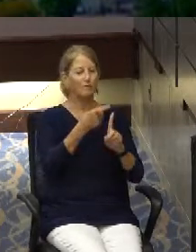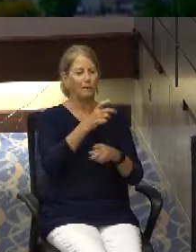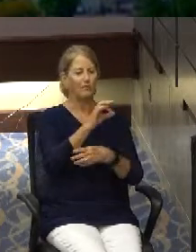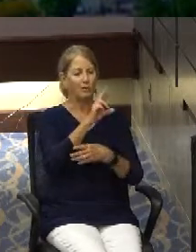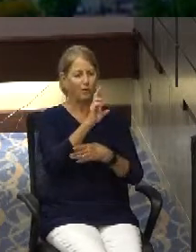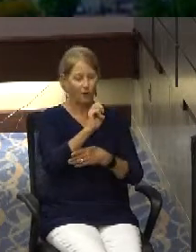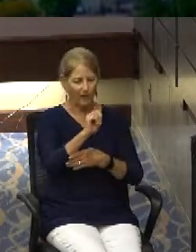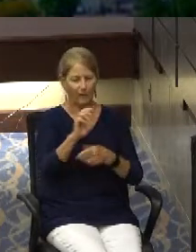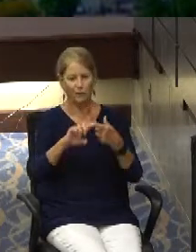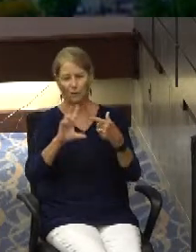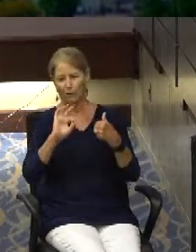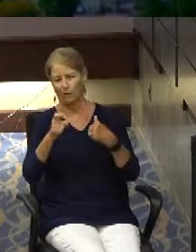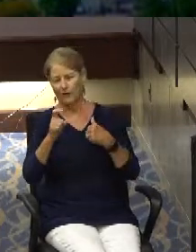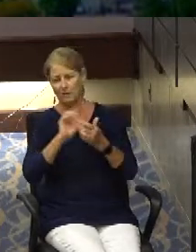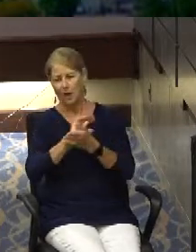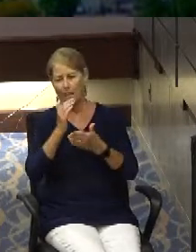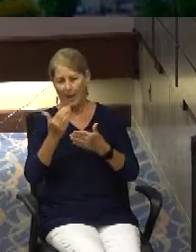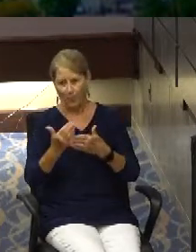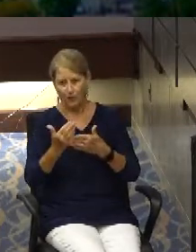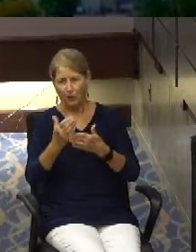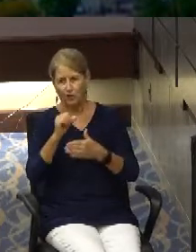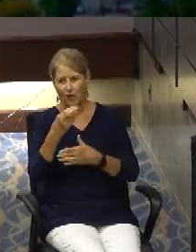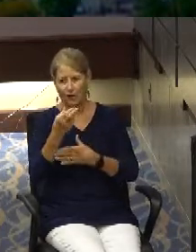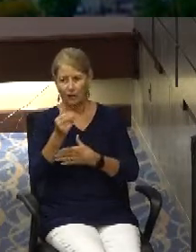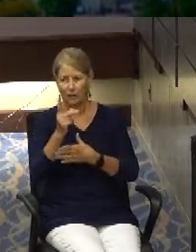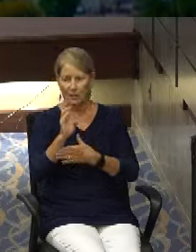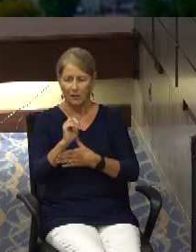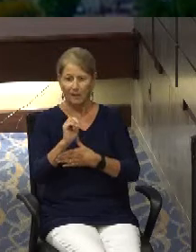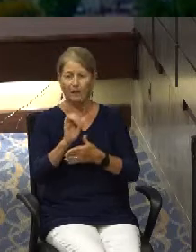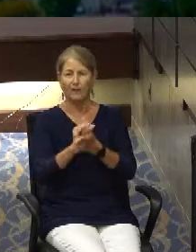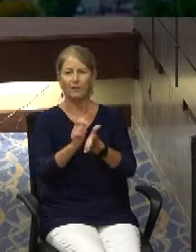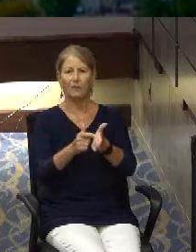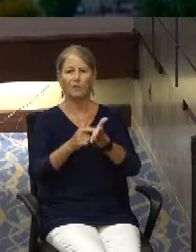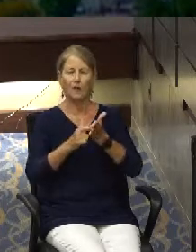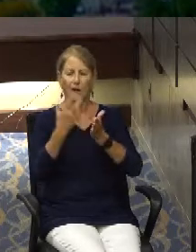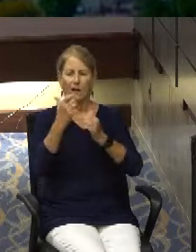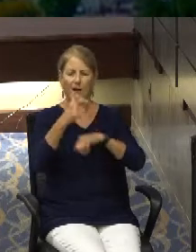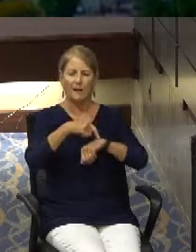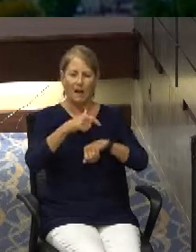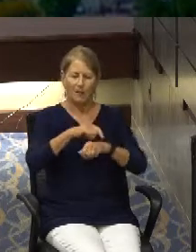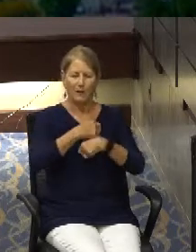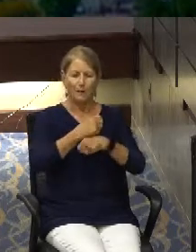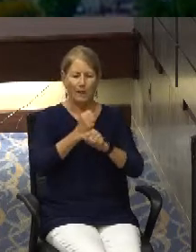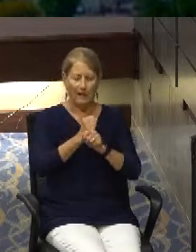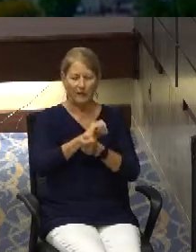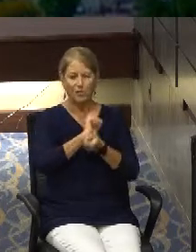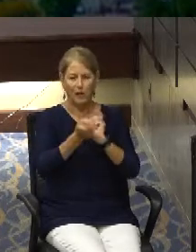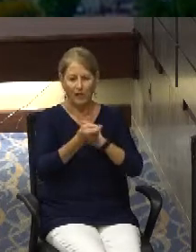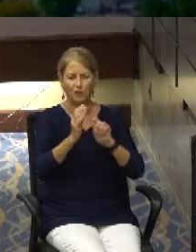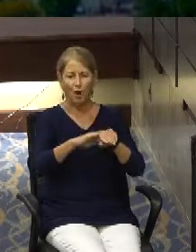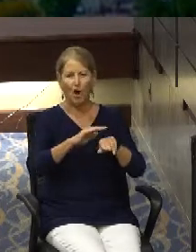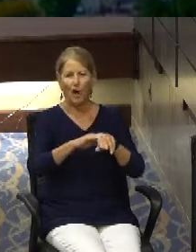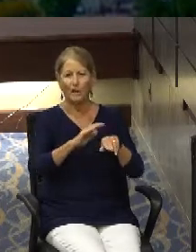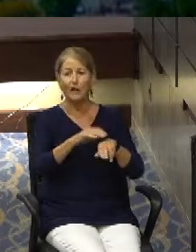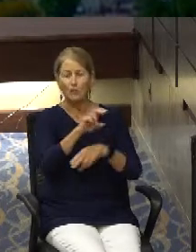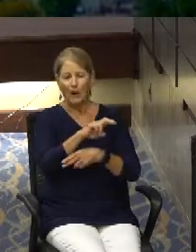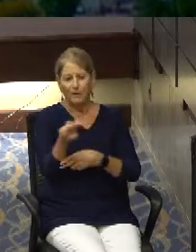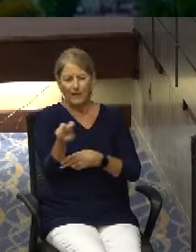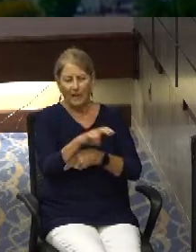as well. That's a requirement anytime we're moving and making changes on our transit system. And then the